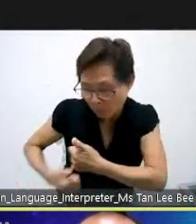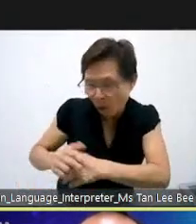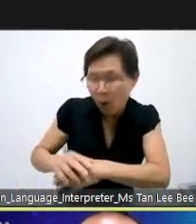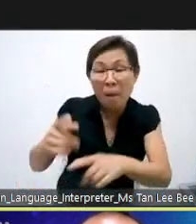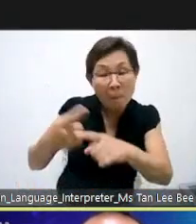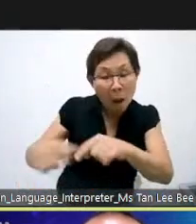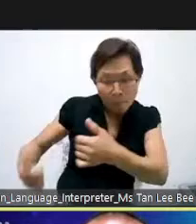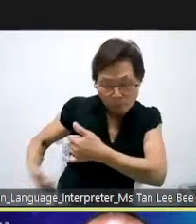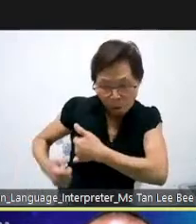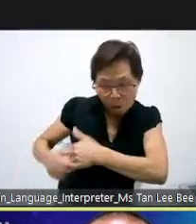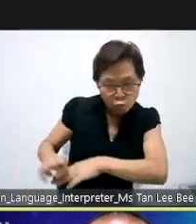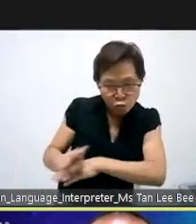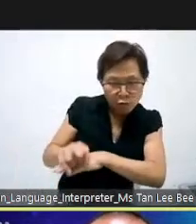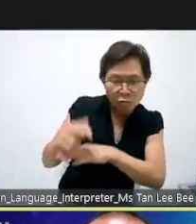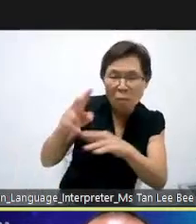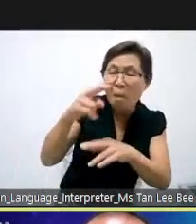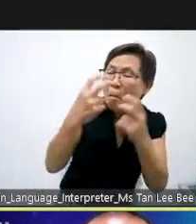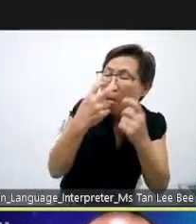into